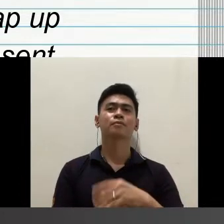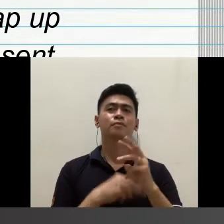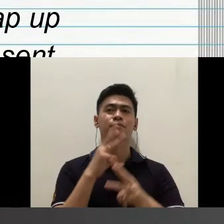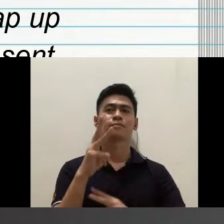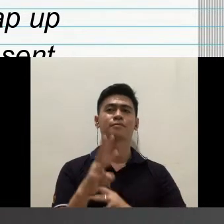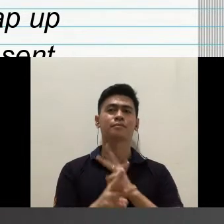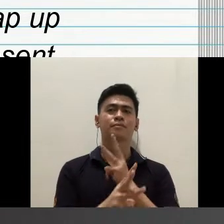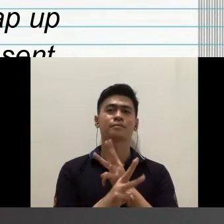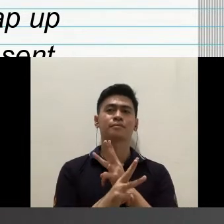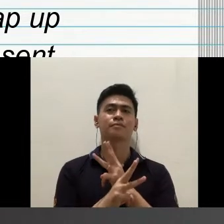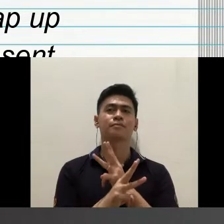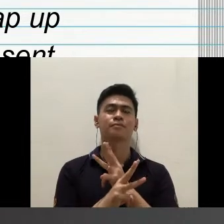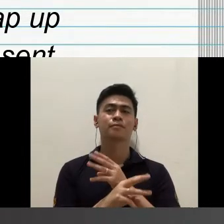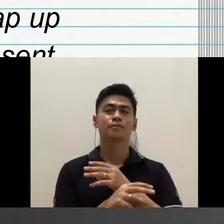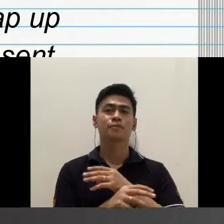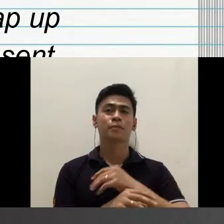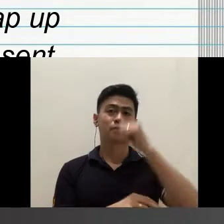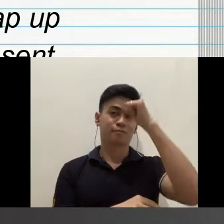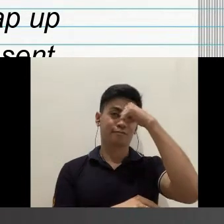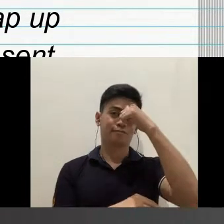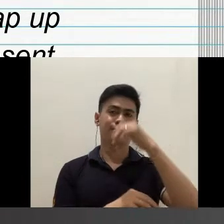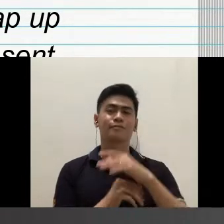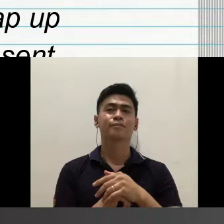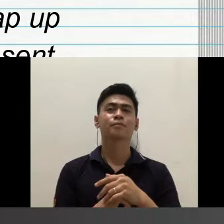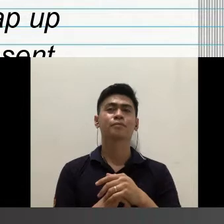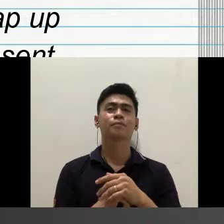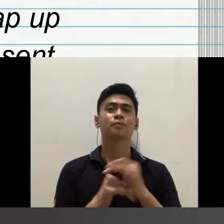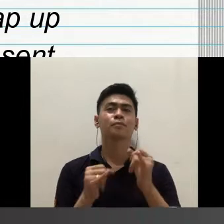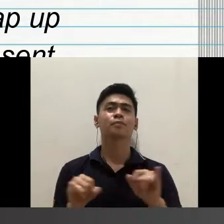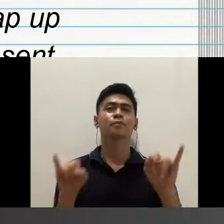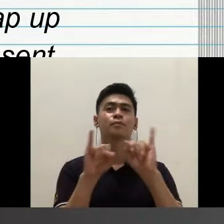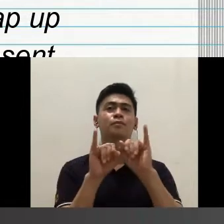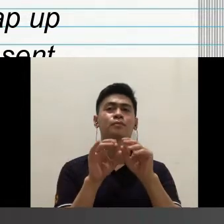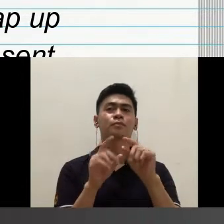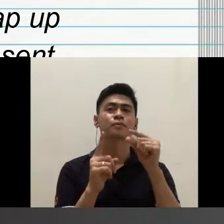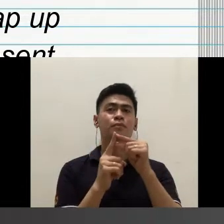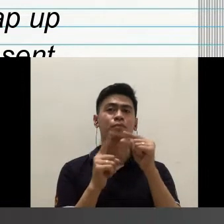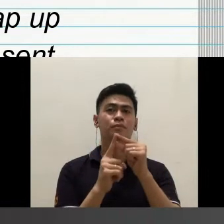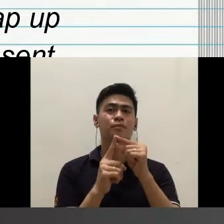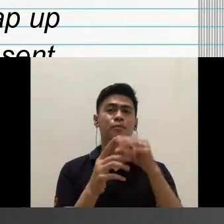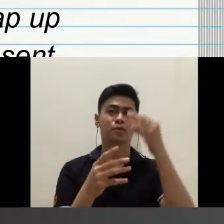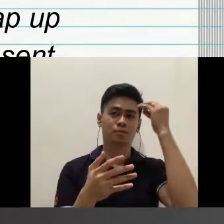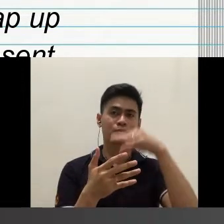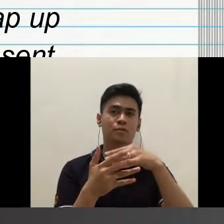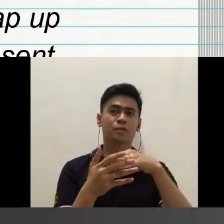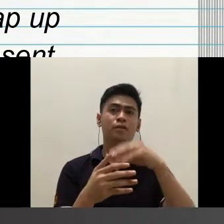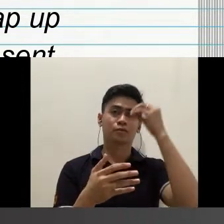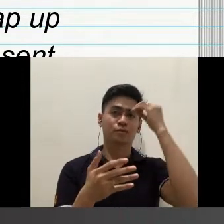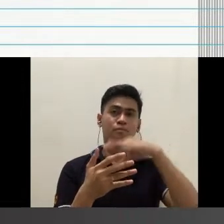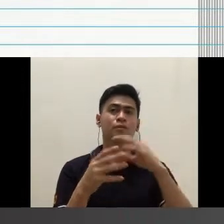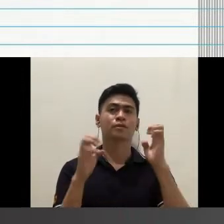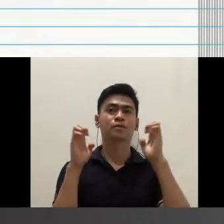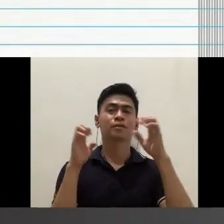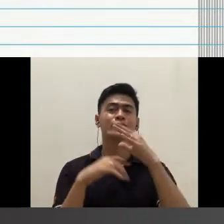Remember the key words of informative essay: inform, educate, interesting.